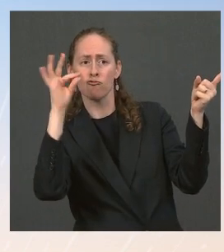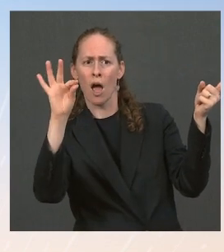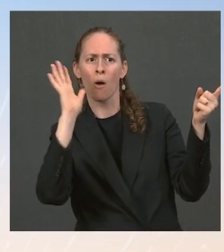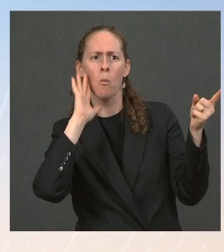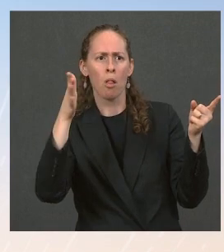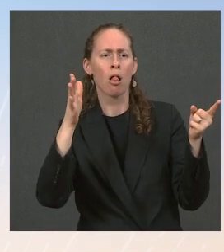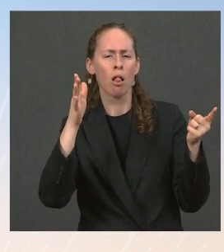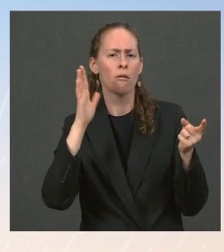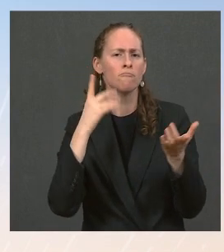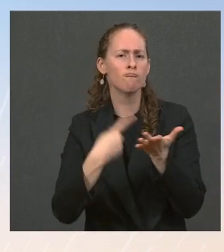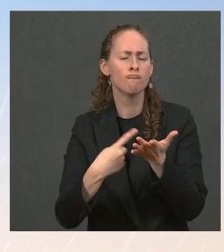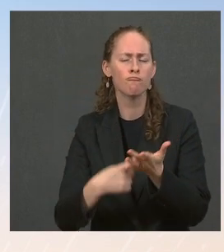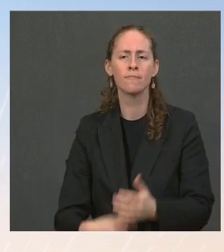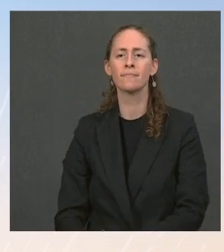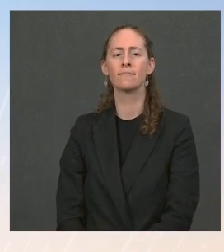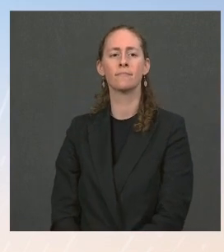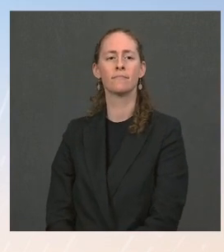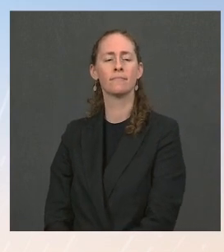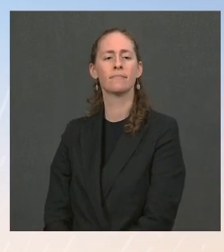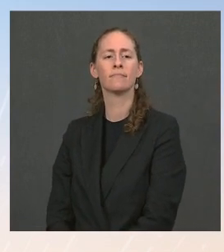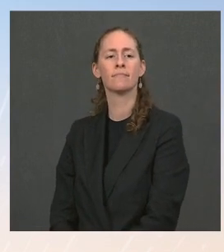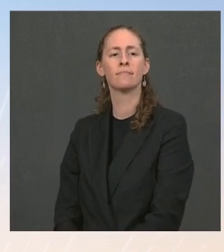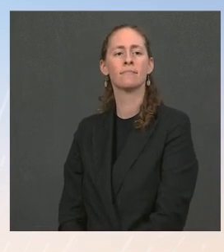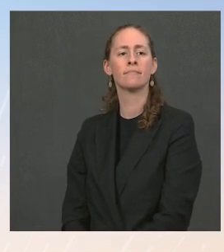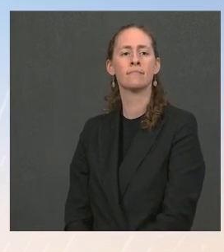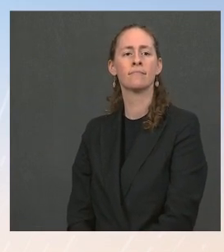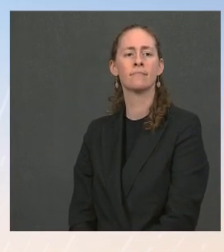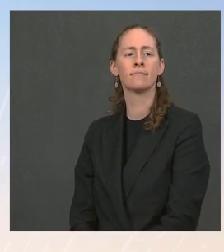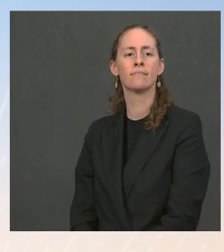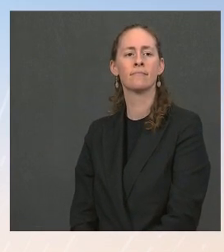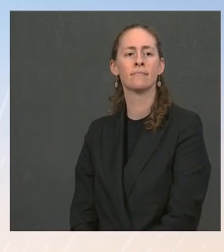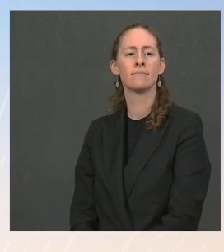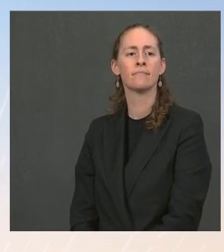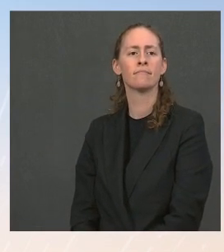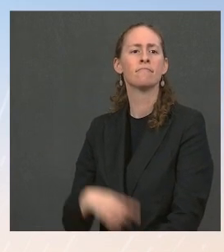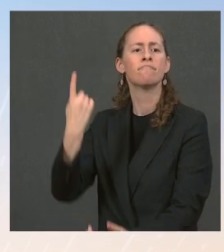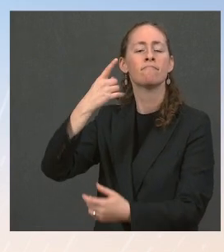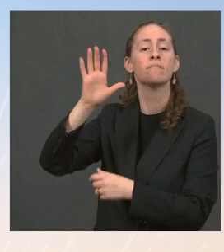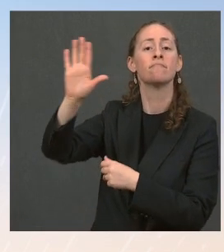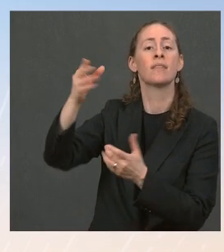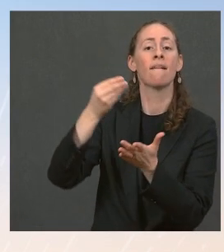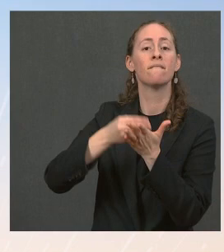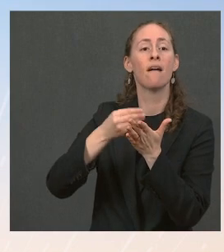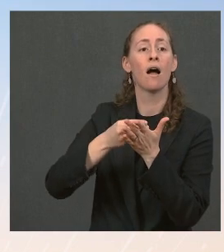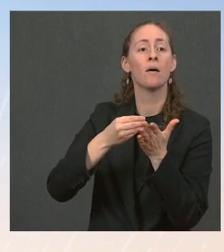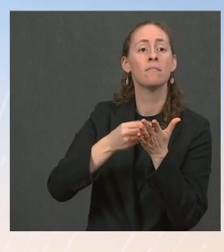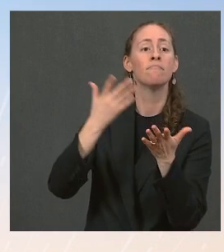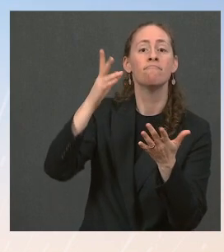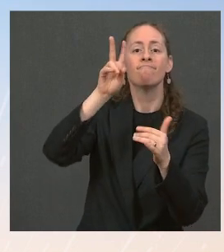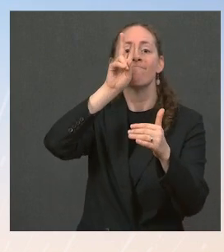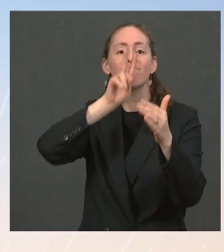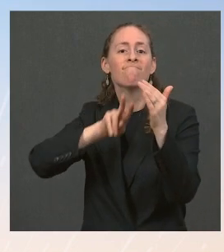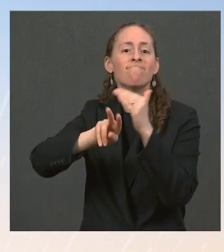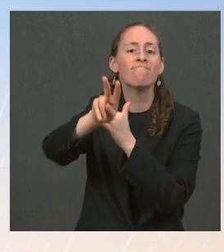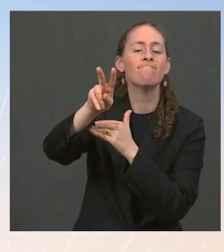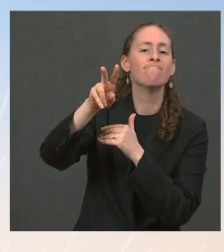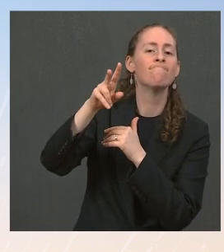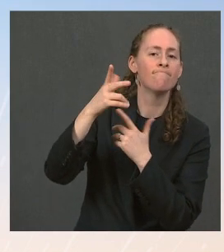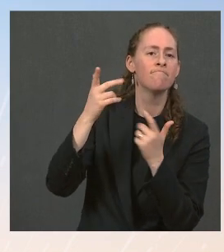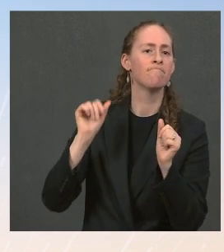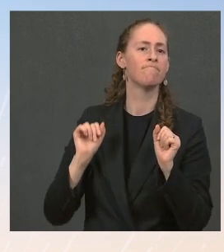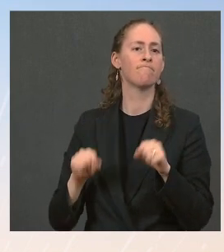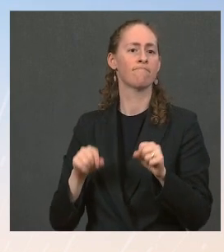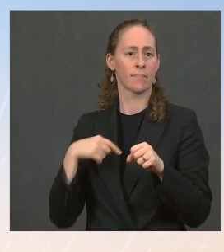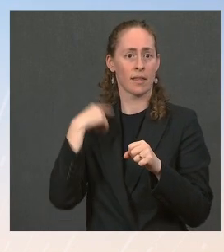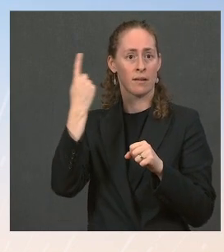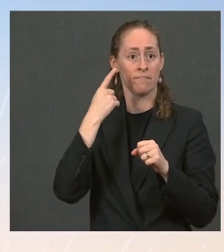today shifted forward their projections of when the economy would be ready for a rate hike, which suggests economic strength, which I assume you'd be